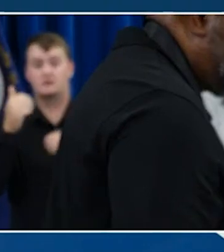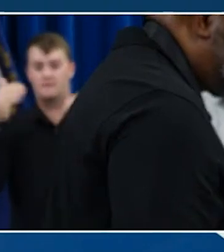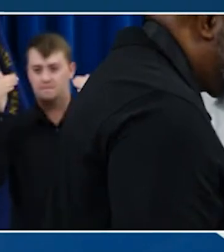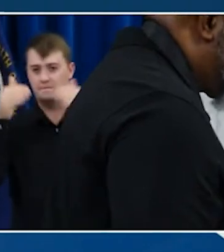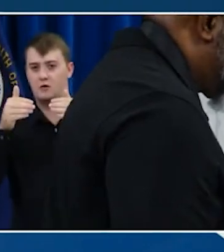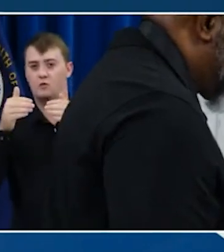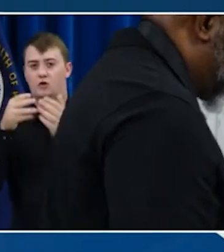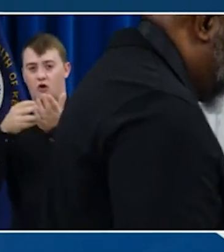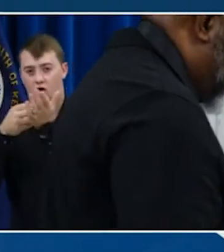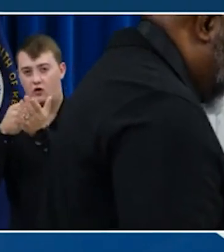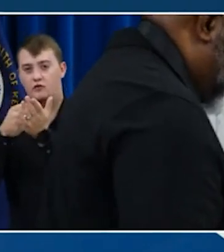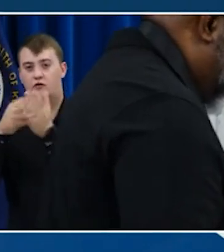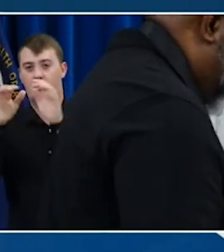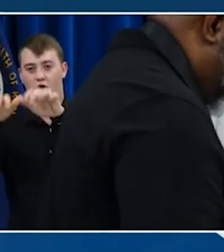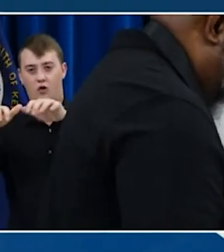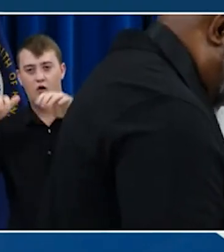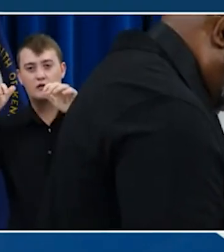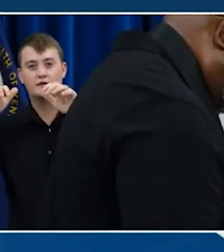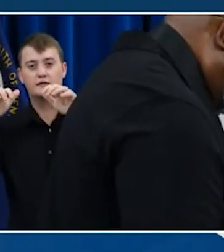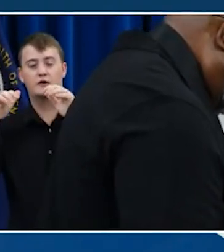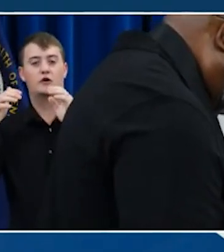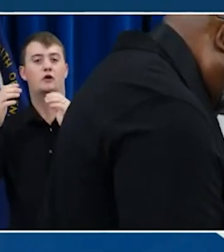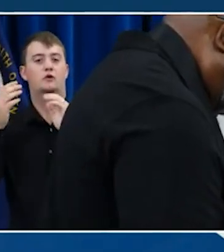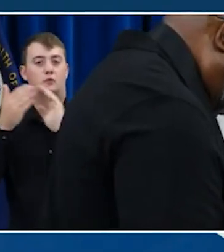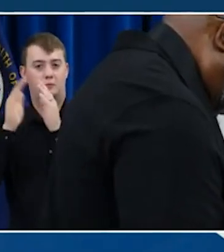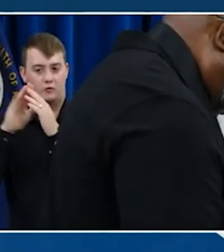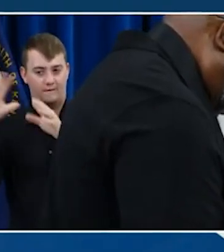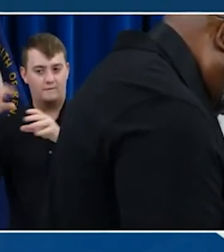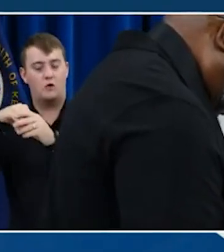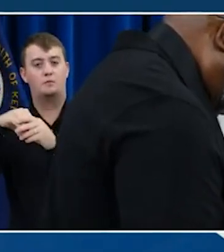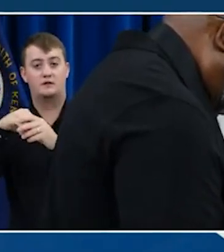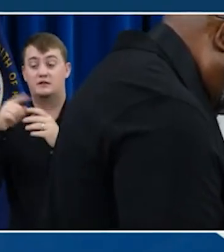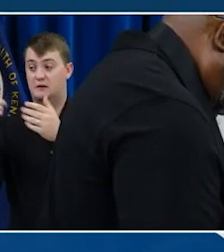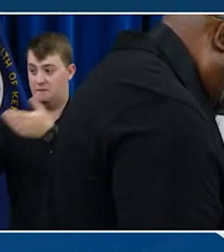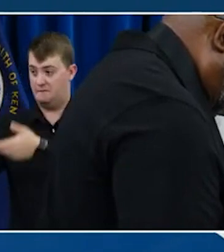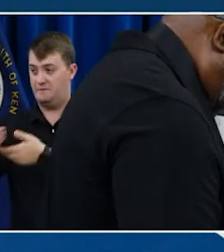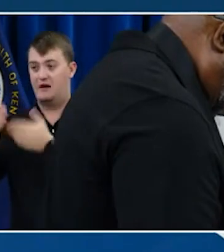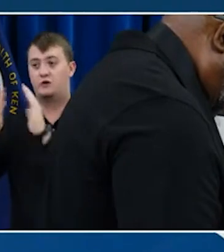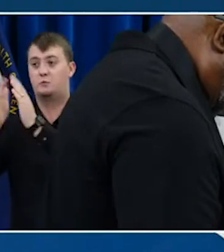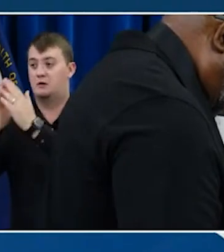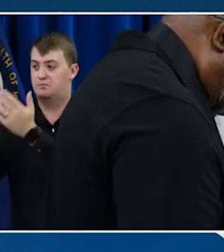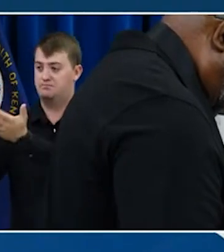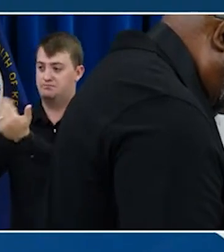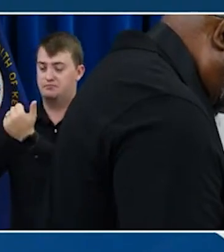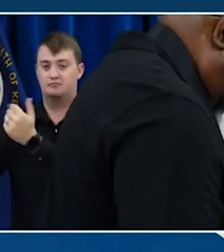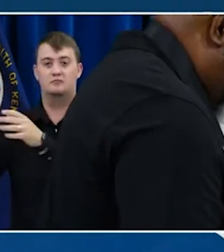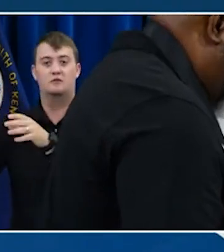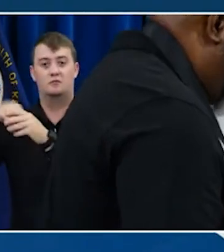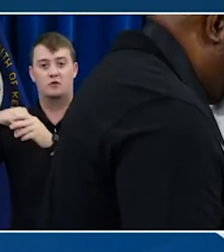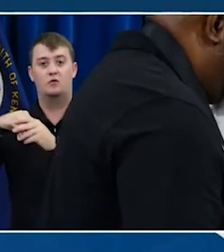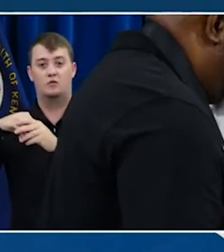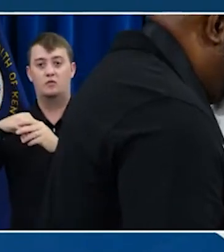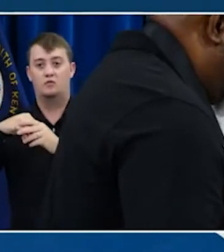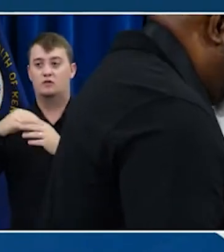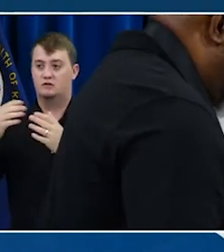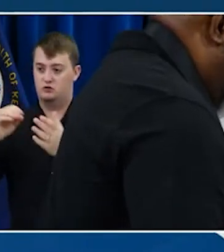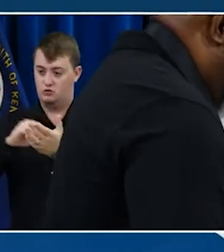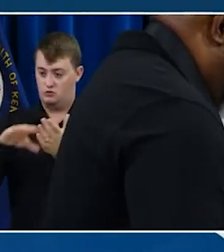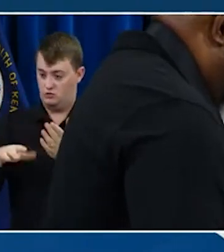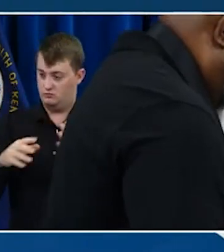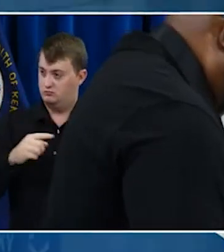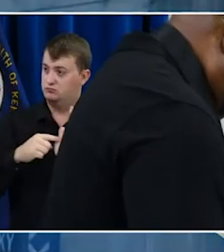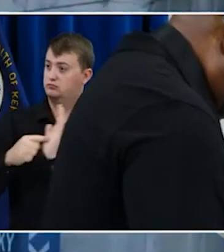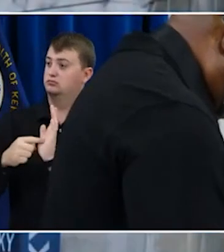authentic audiences and community involvement. She invites the community into her classroom and takes her students into the community,